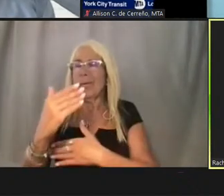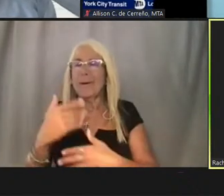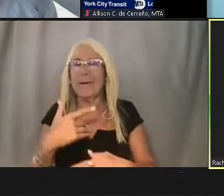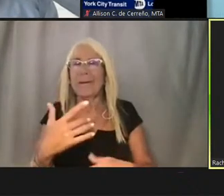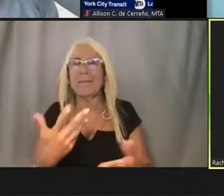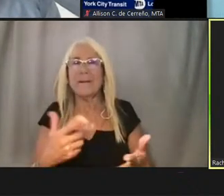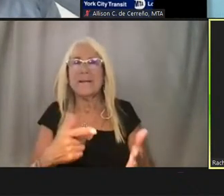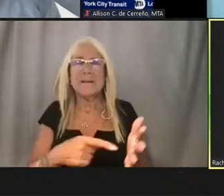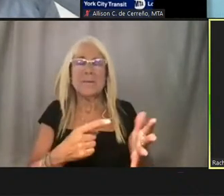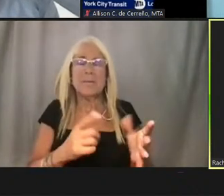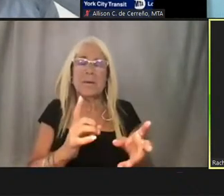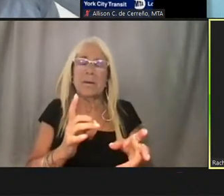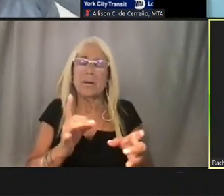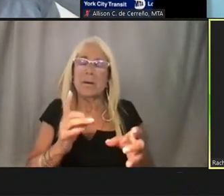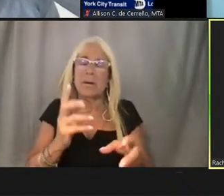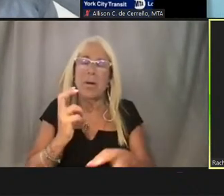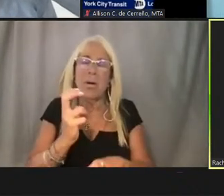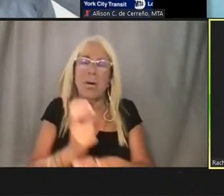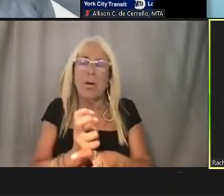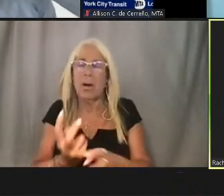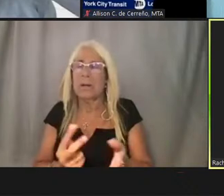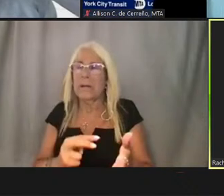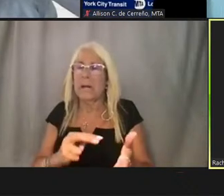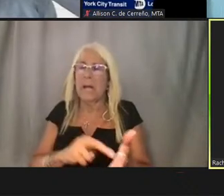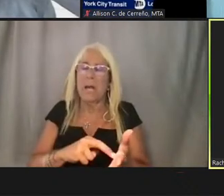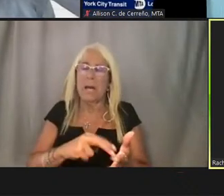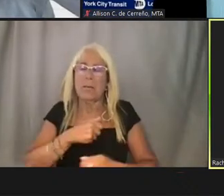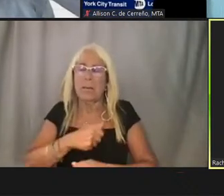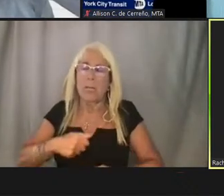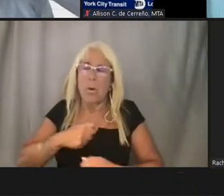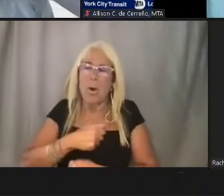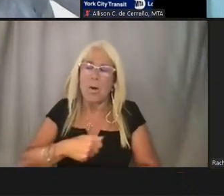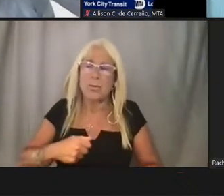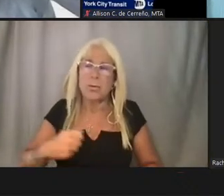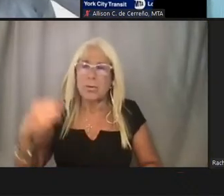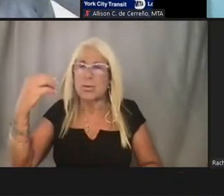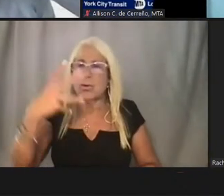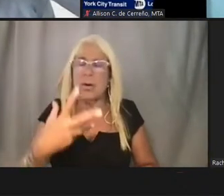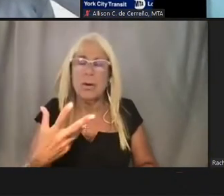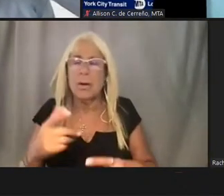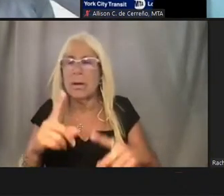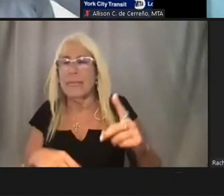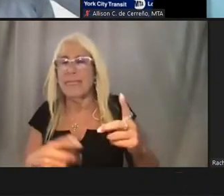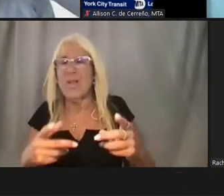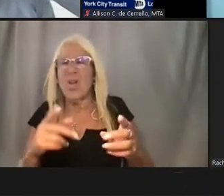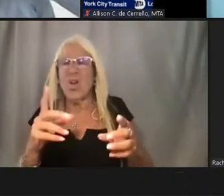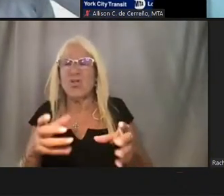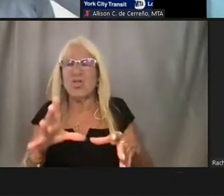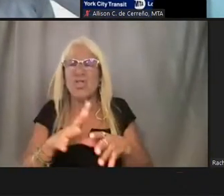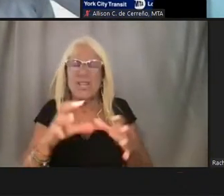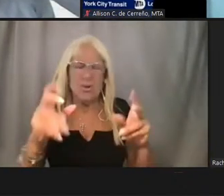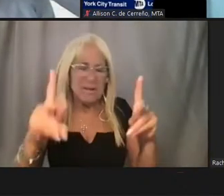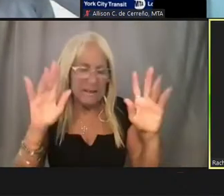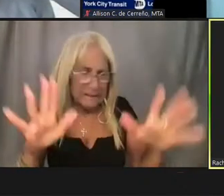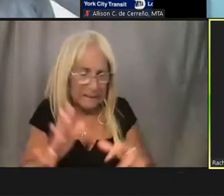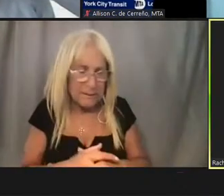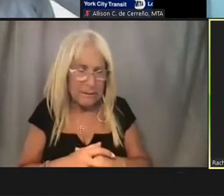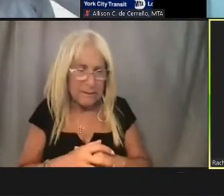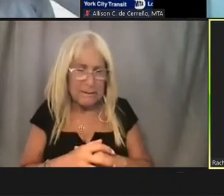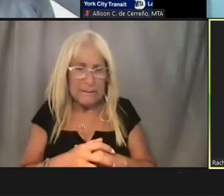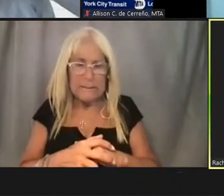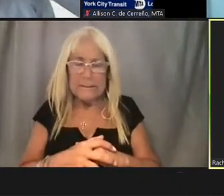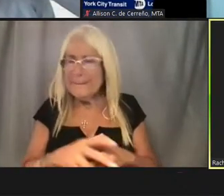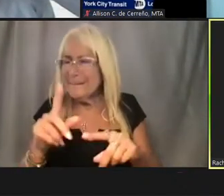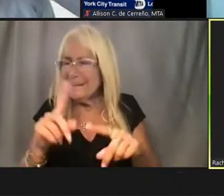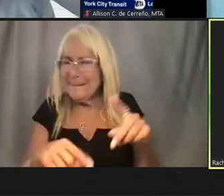get out of bed and take a shower rub a washcloth all over me so I don't even go down the mail oh all right you